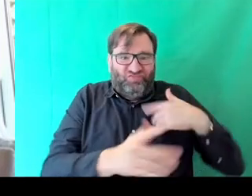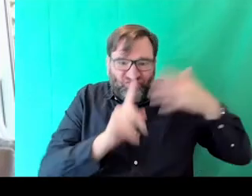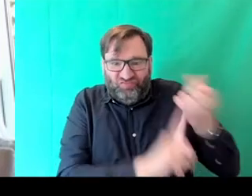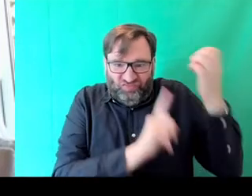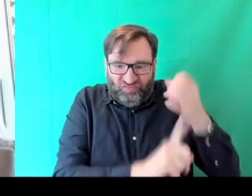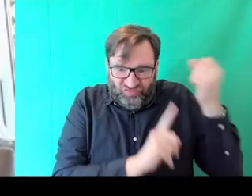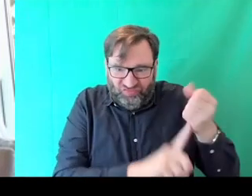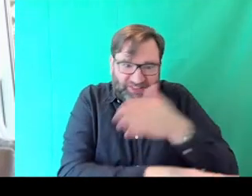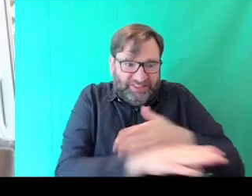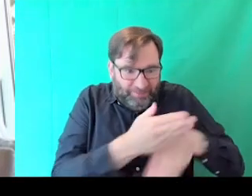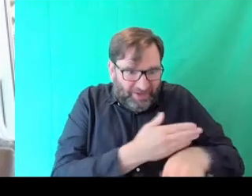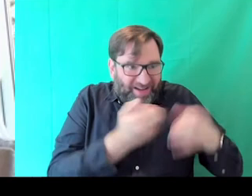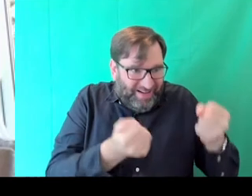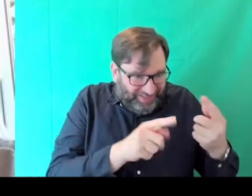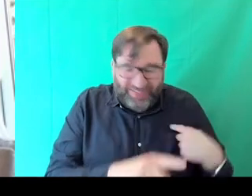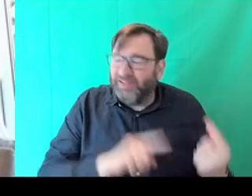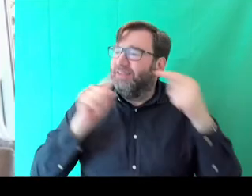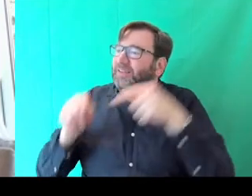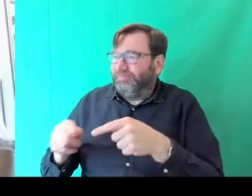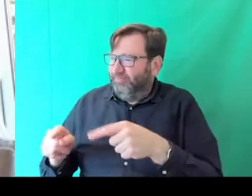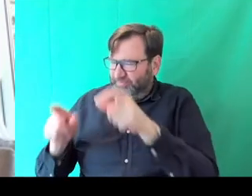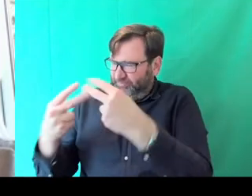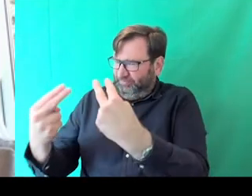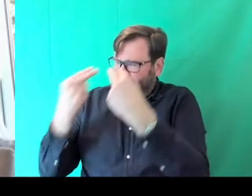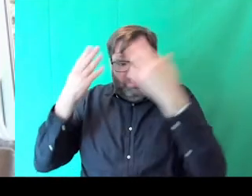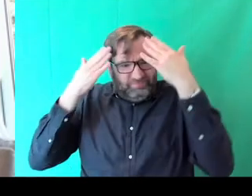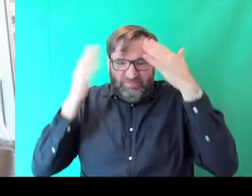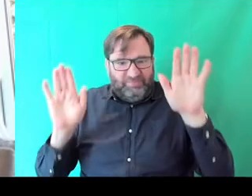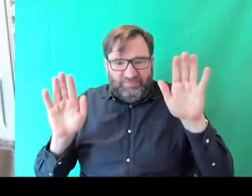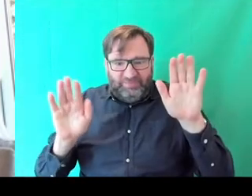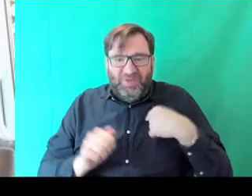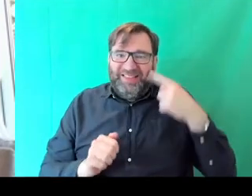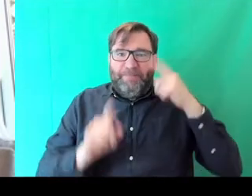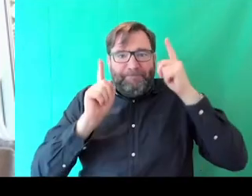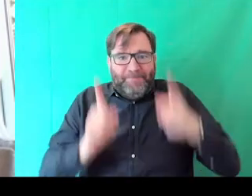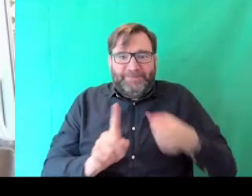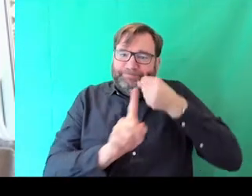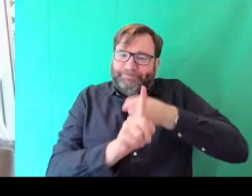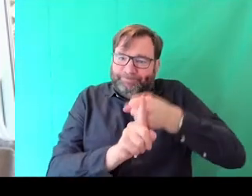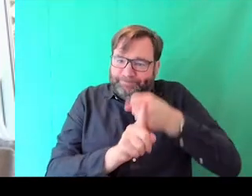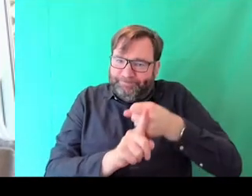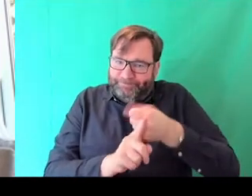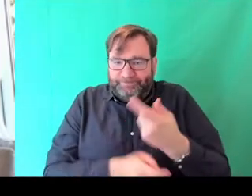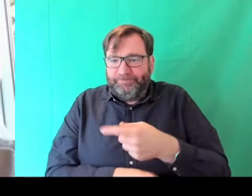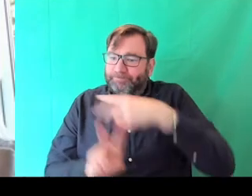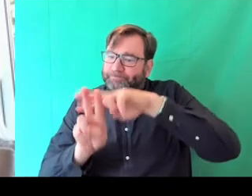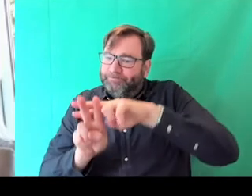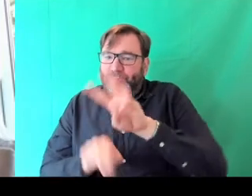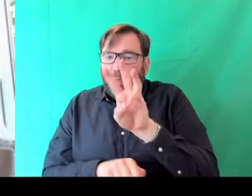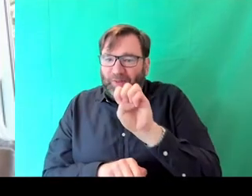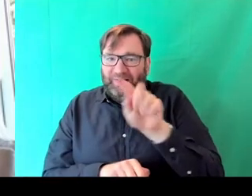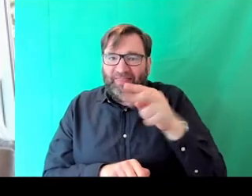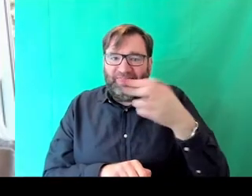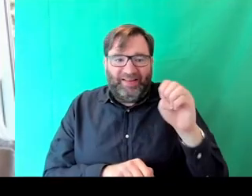attention that disability is more than the Paralympic Games. It's more than a couple people on the podium, on the stage